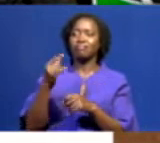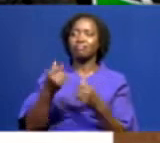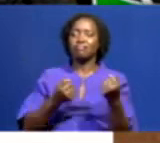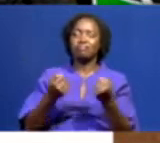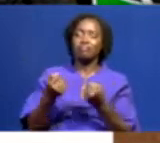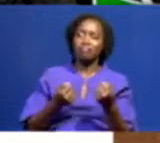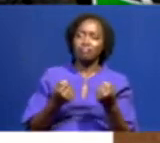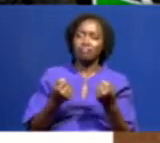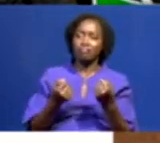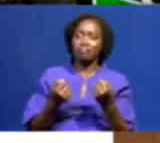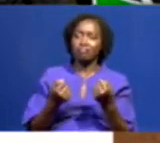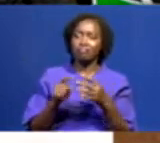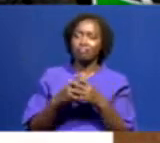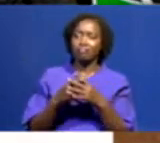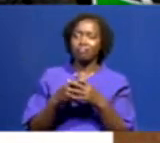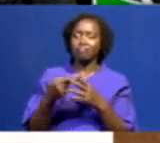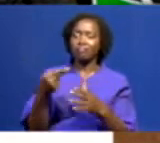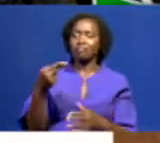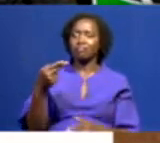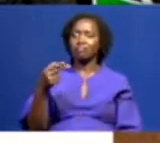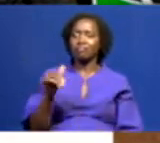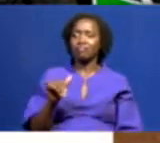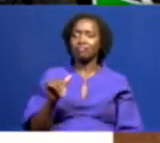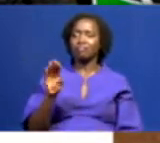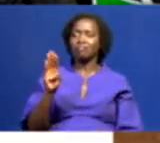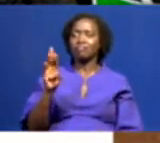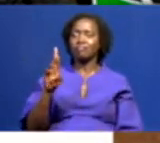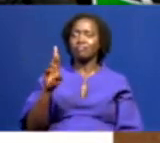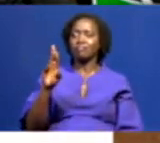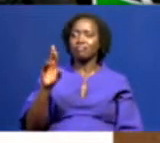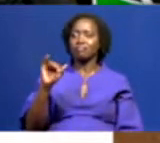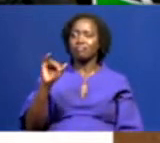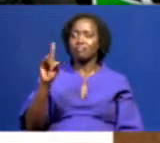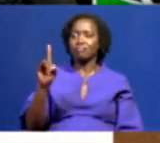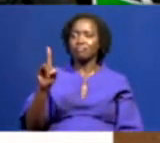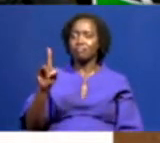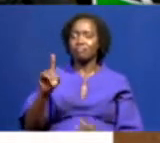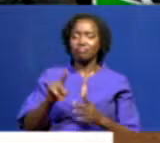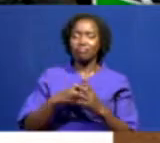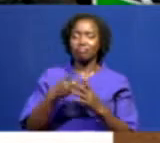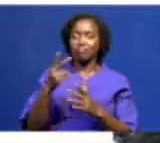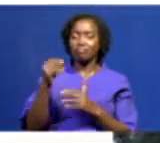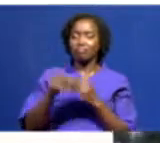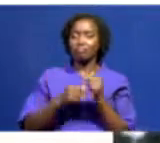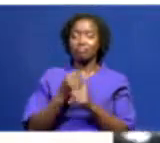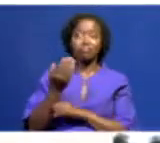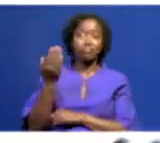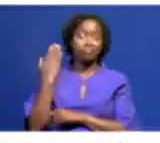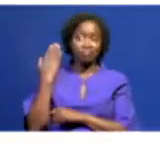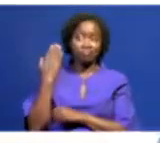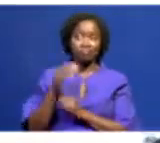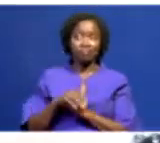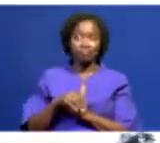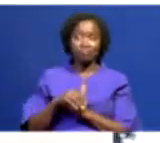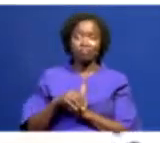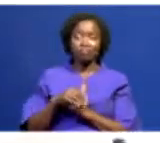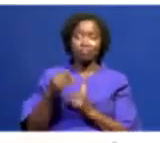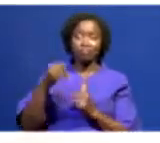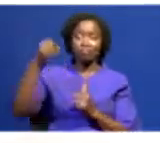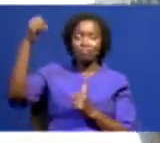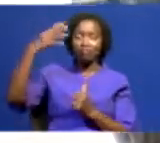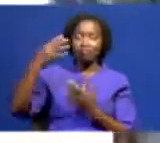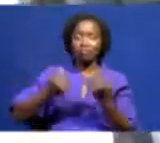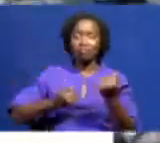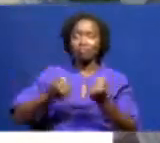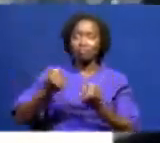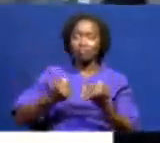beginning with the hybrid, and it began that journey with the hybrid 20 years ago. Electric vehicles are any